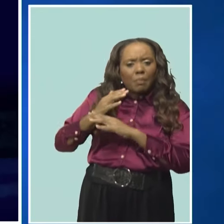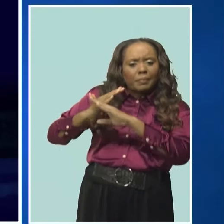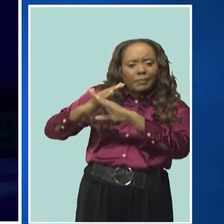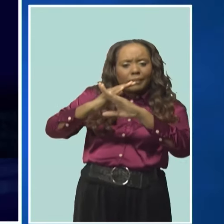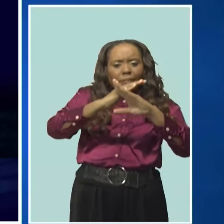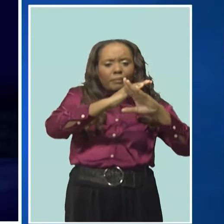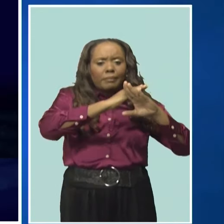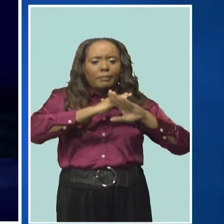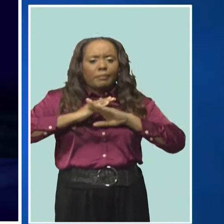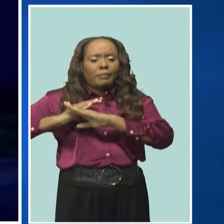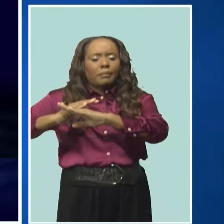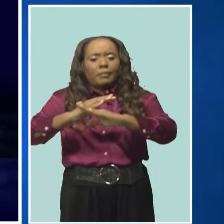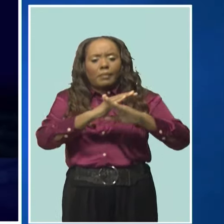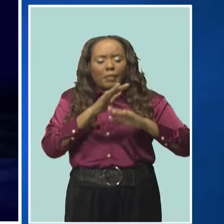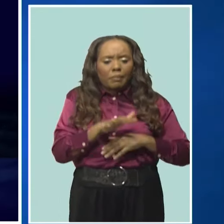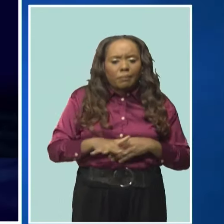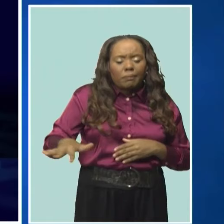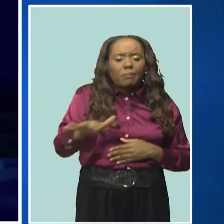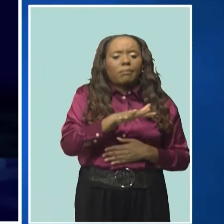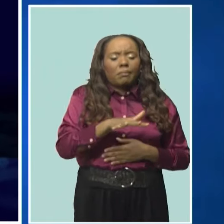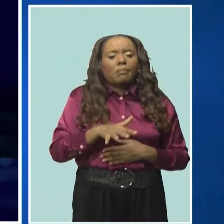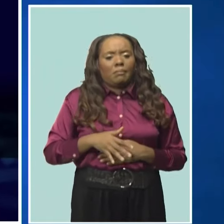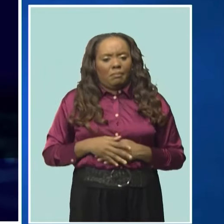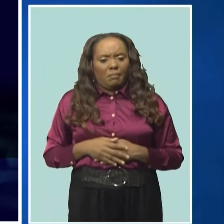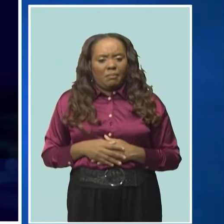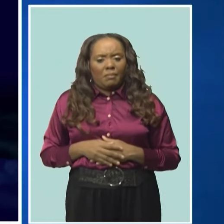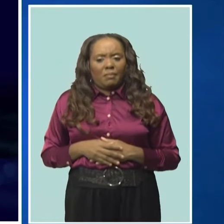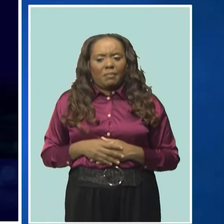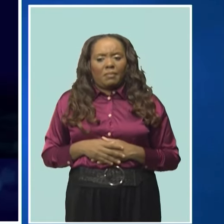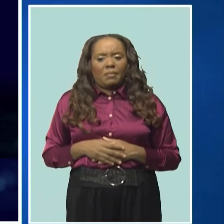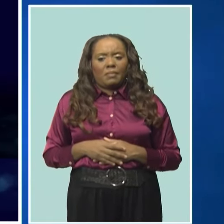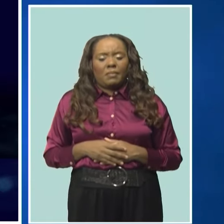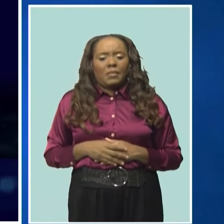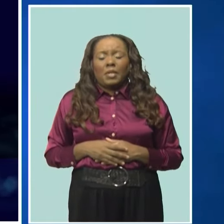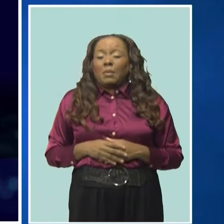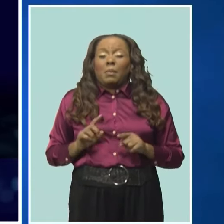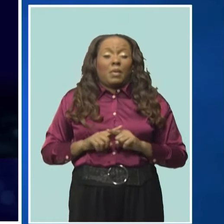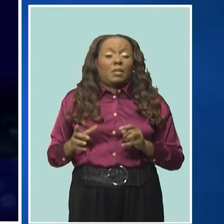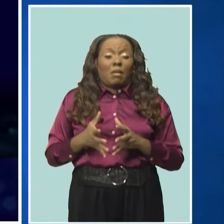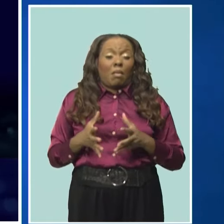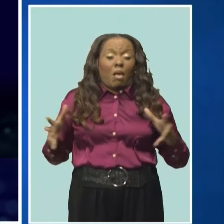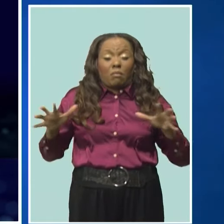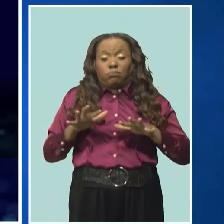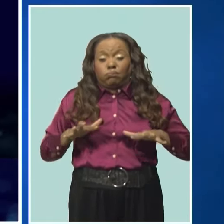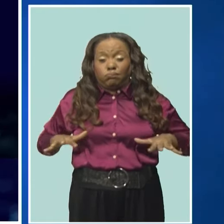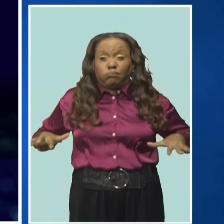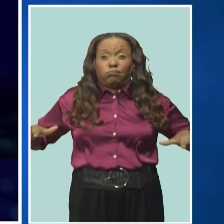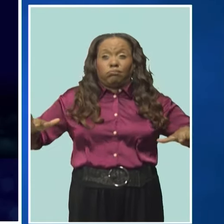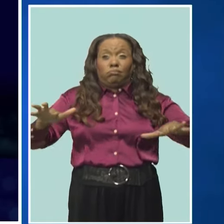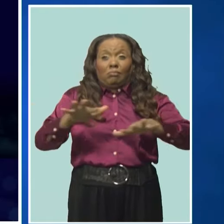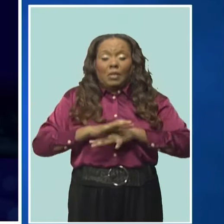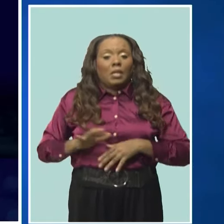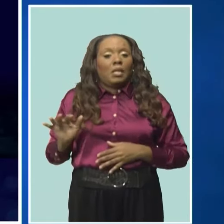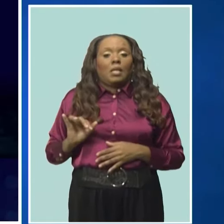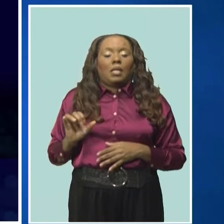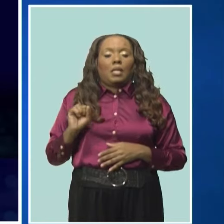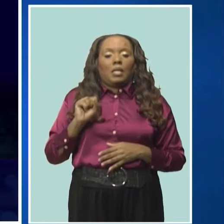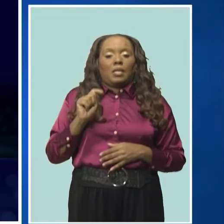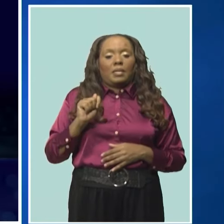their property, but you would appreciate that the areas are vast, especially what we call in the southern divisions, in Phillip,